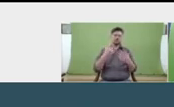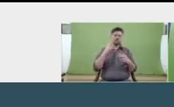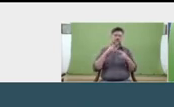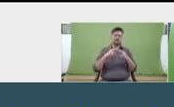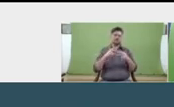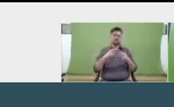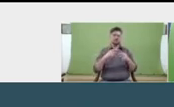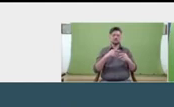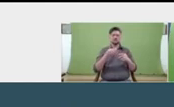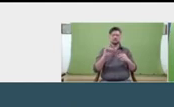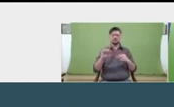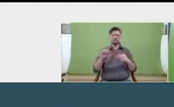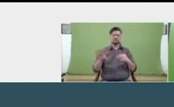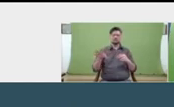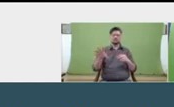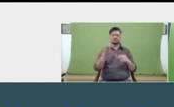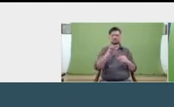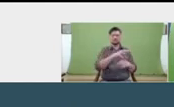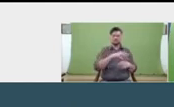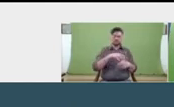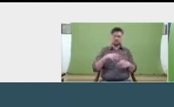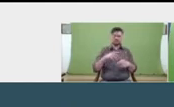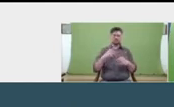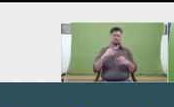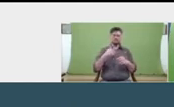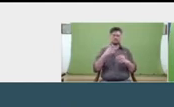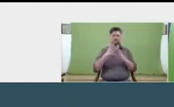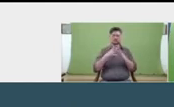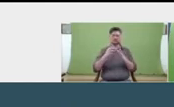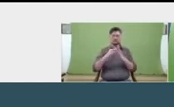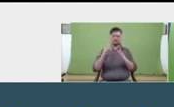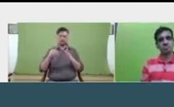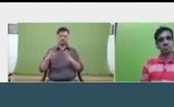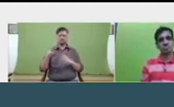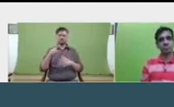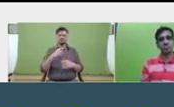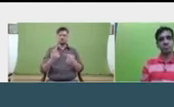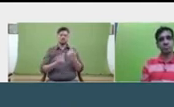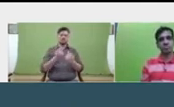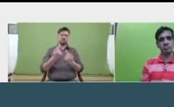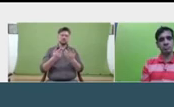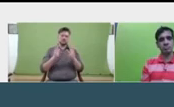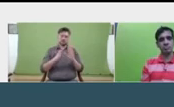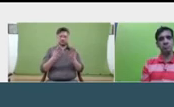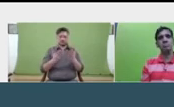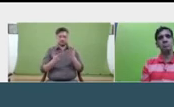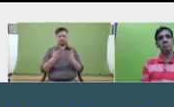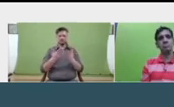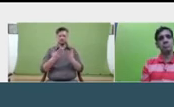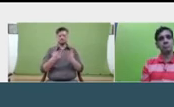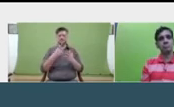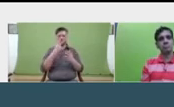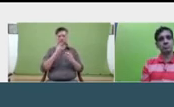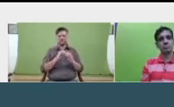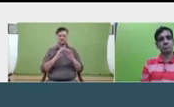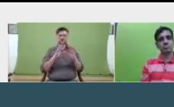inclusion exclusion of their science from standard variety so this quotation you know clearly established the parallel with the existing body of